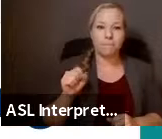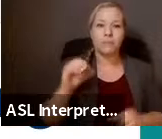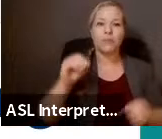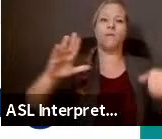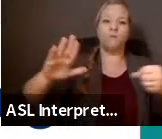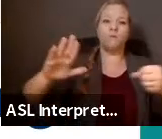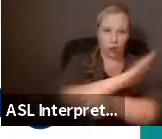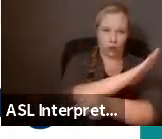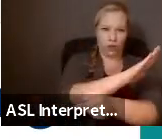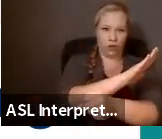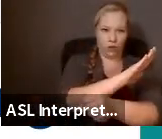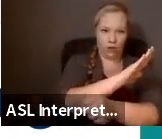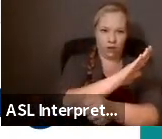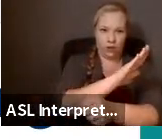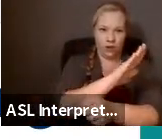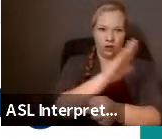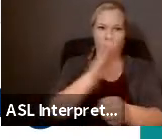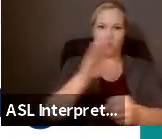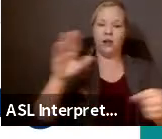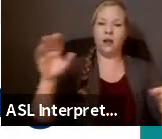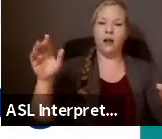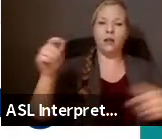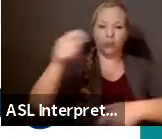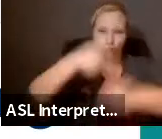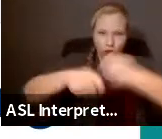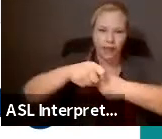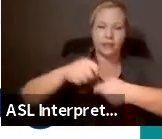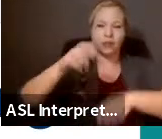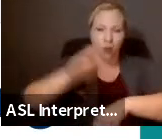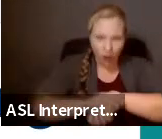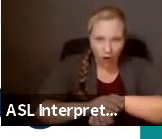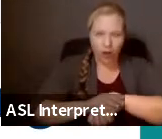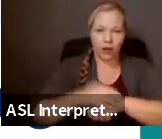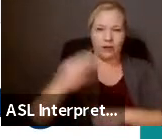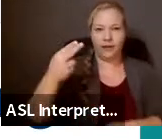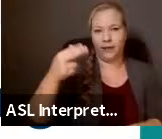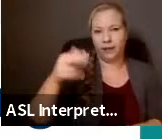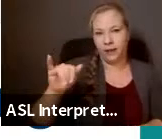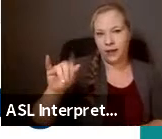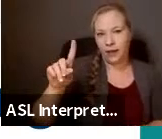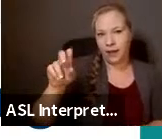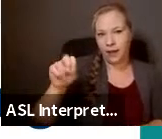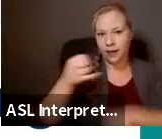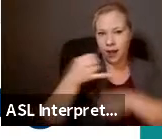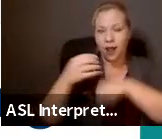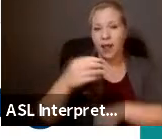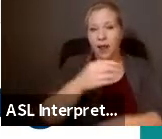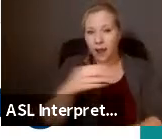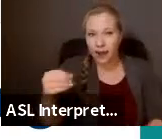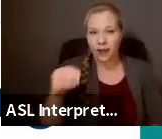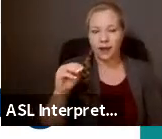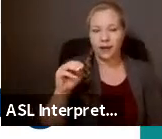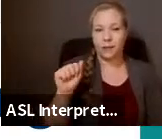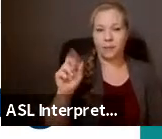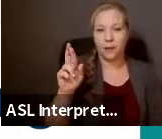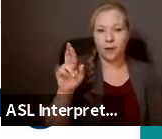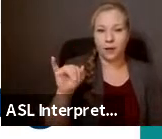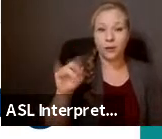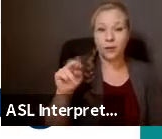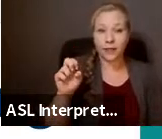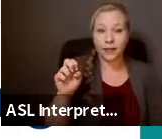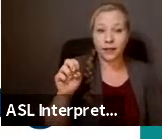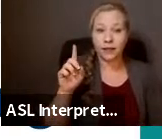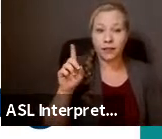on Marine Drive, full interchange on Hayden Island. And so these, when we say full interchange,